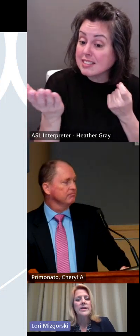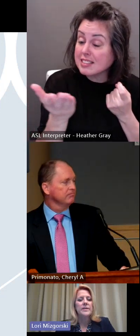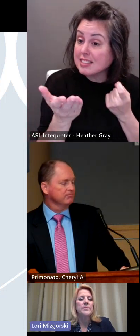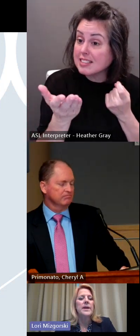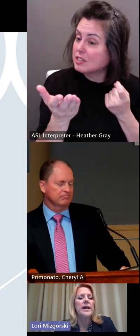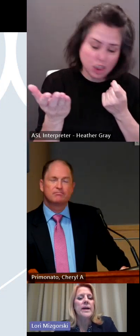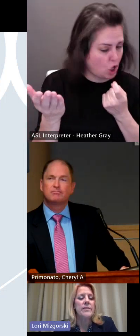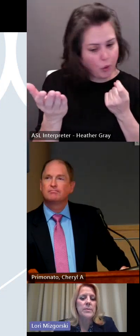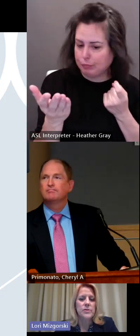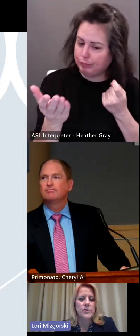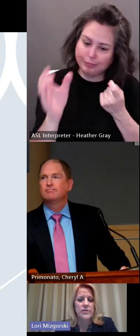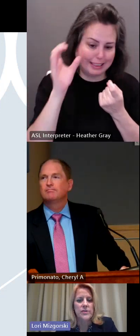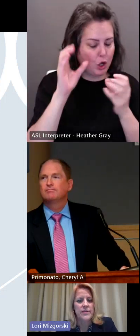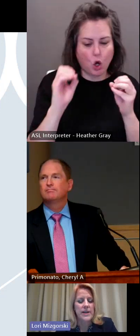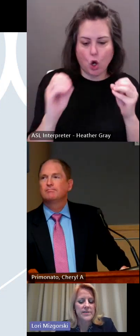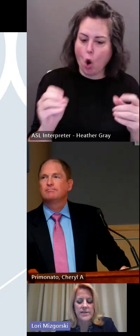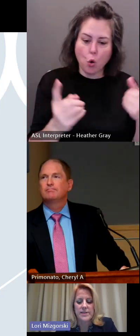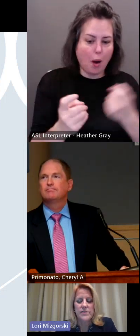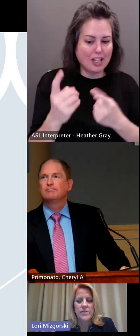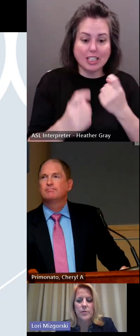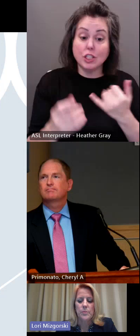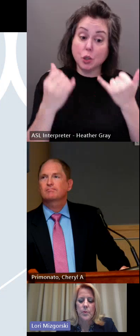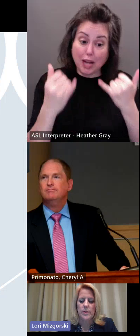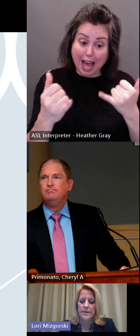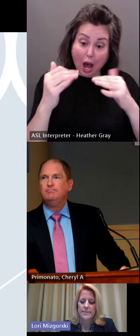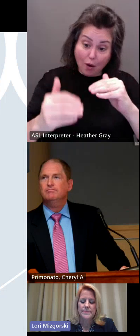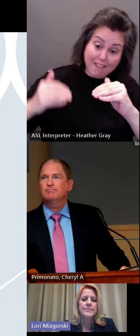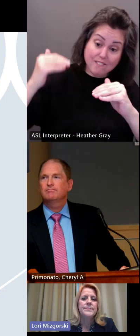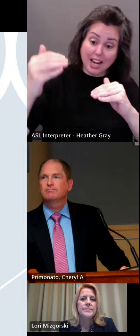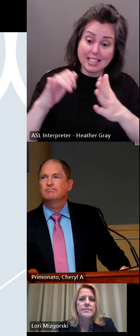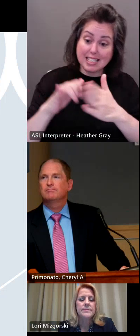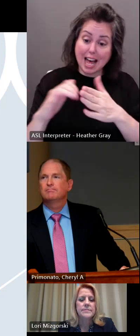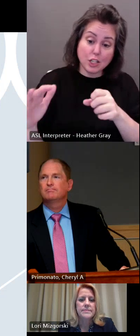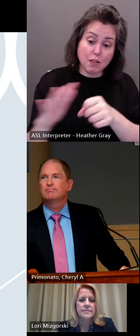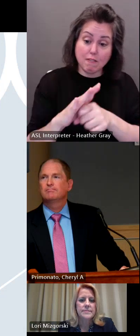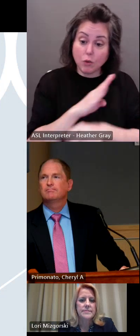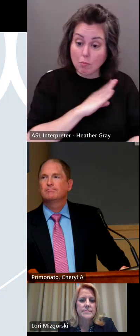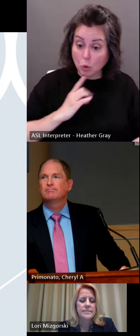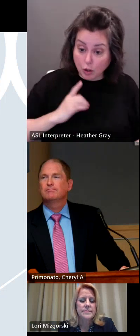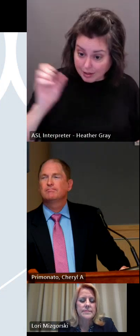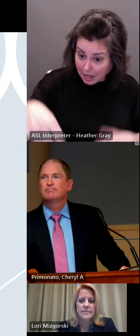Okay, hearing none. May I have a motion to advance this to the full board?